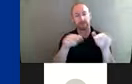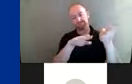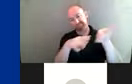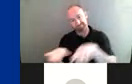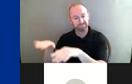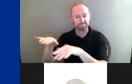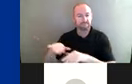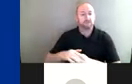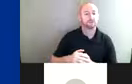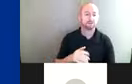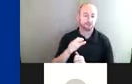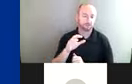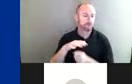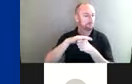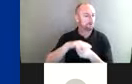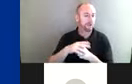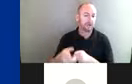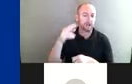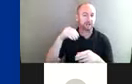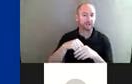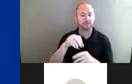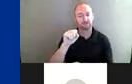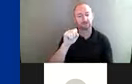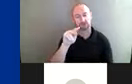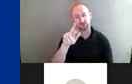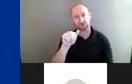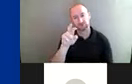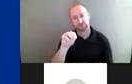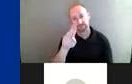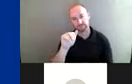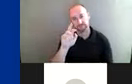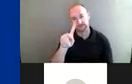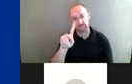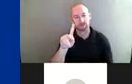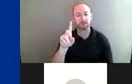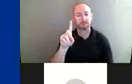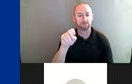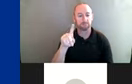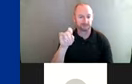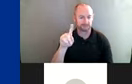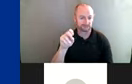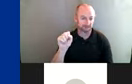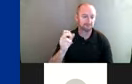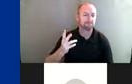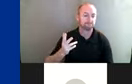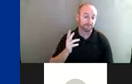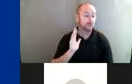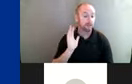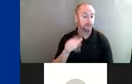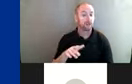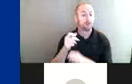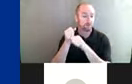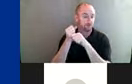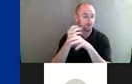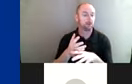Pore pressures remain high in stream bank deposits after the water recedes, and that will